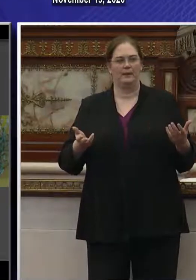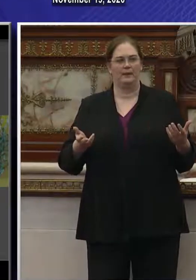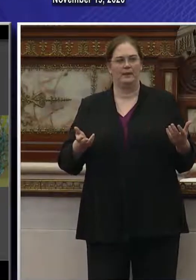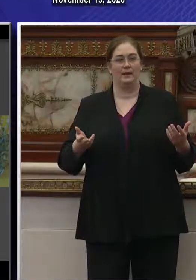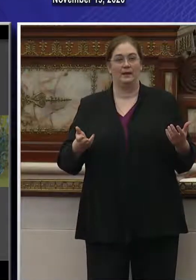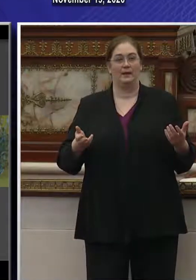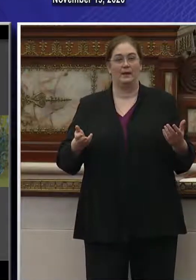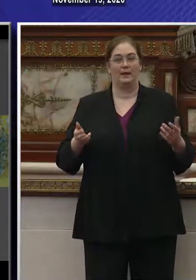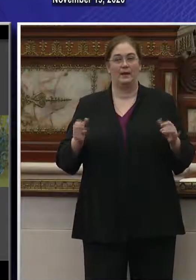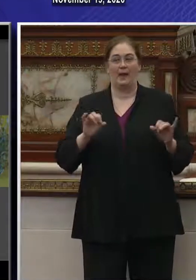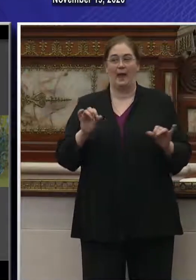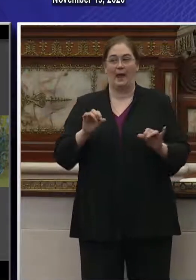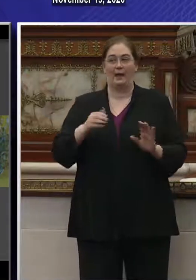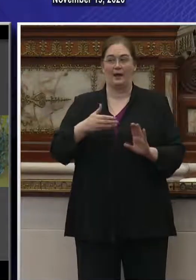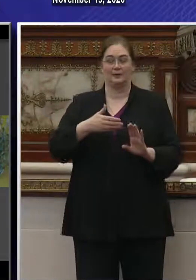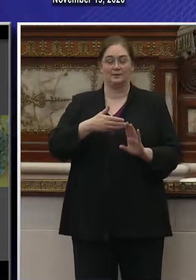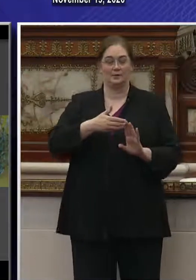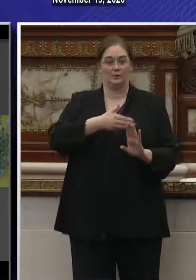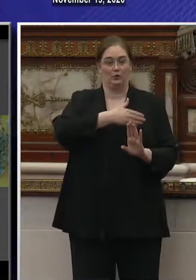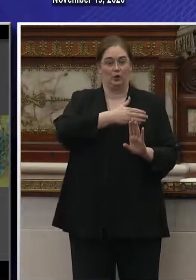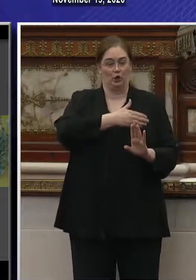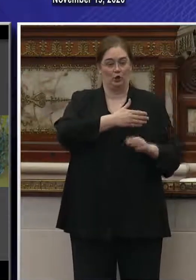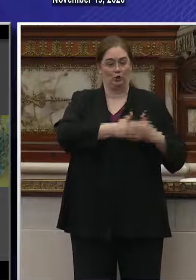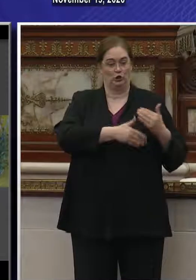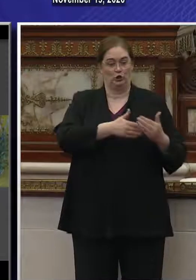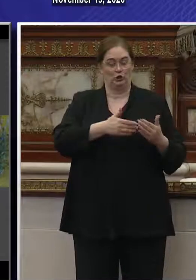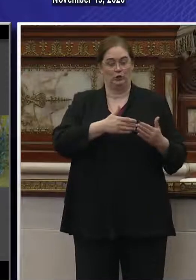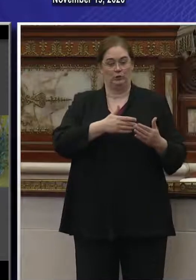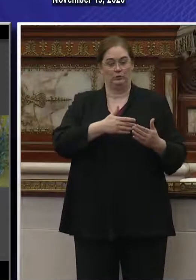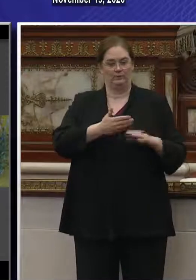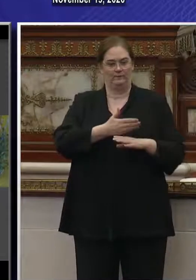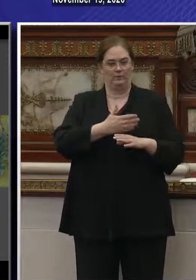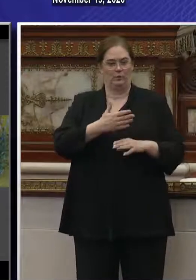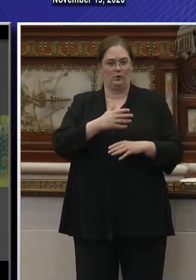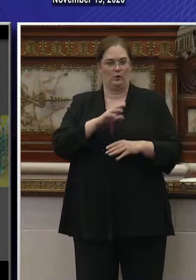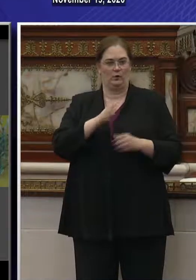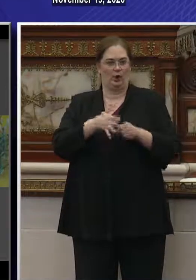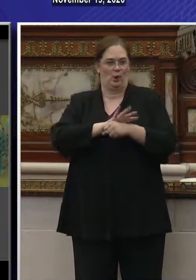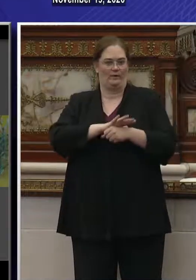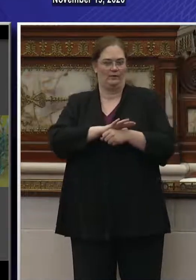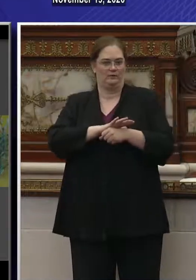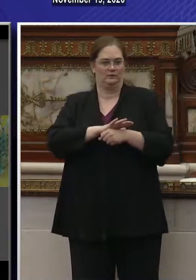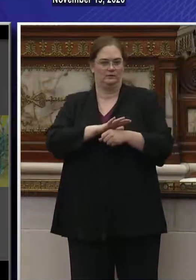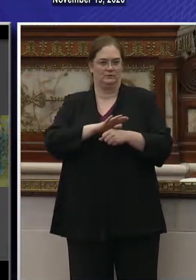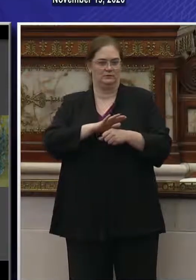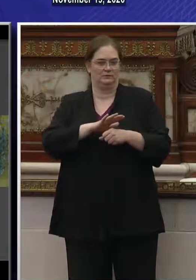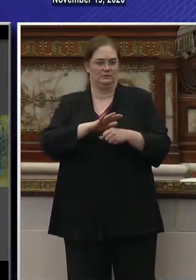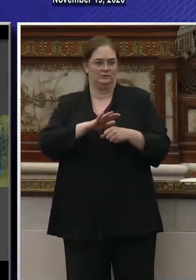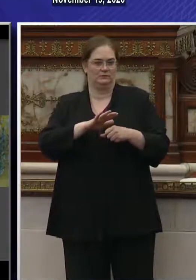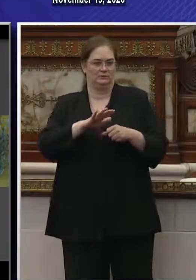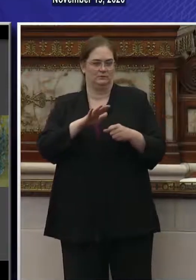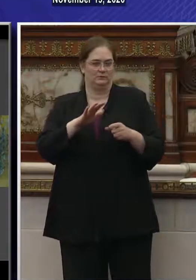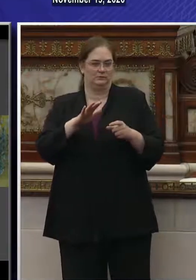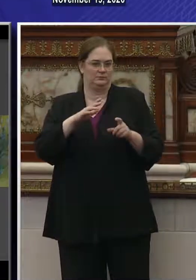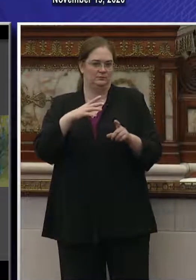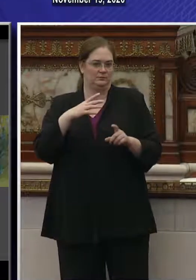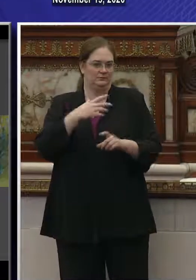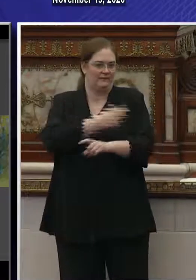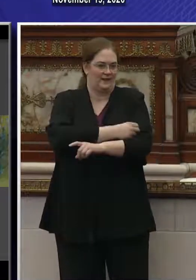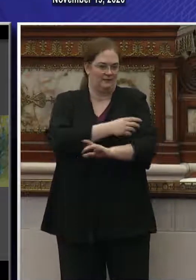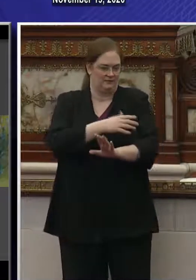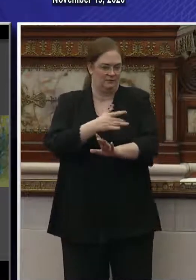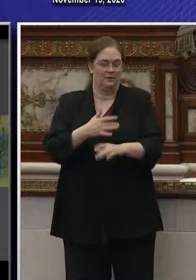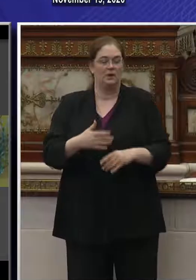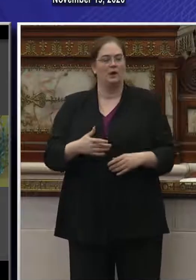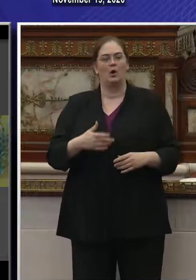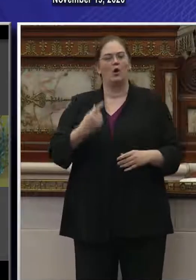as a precursor to some extent to the COVID vaccine, right? To COVID vaccinations. Mm-hmm. What grade would you give